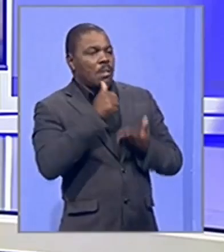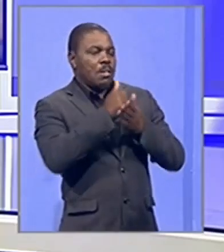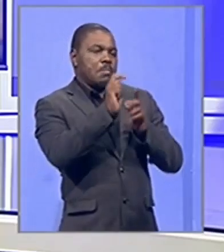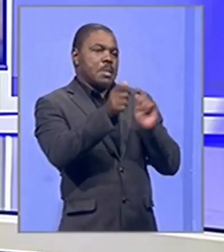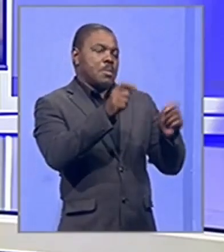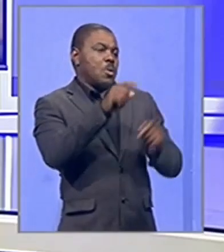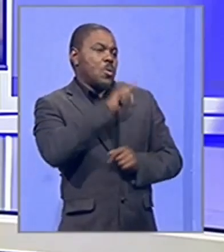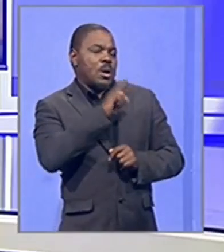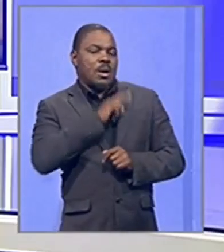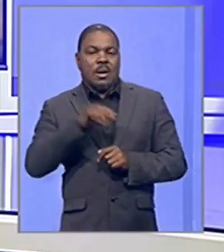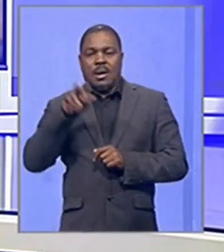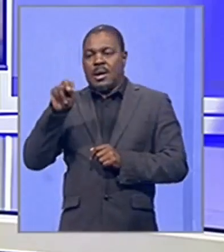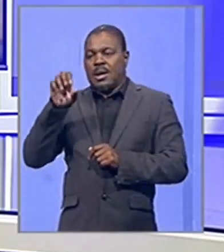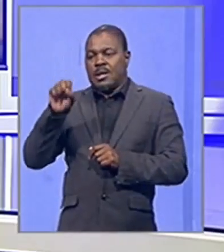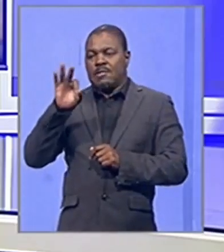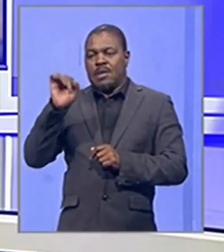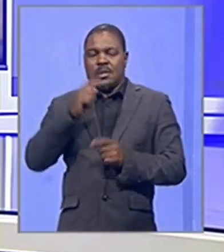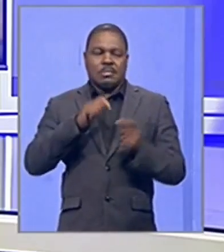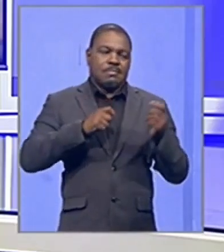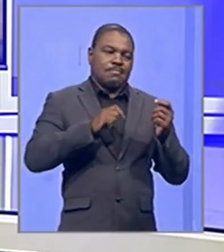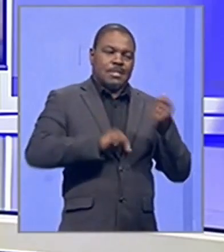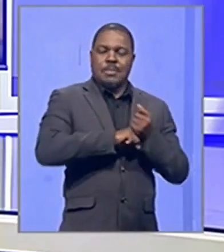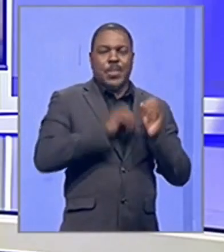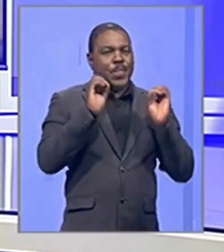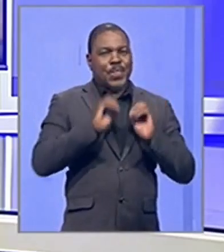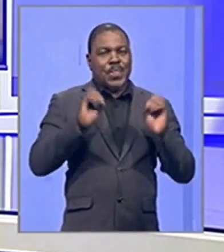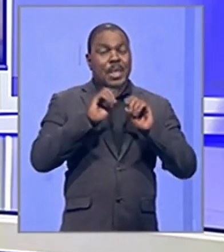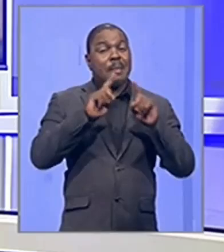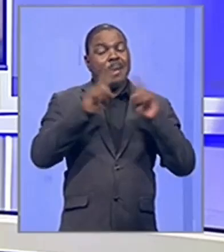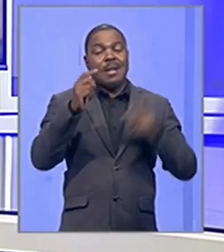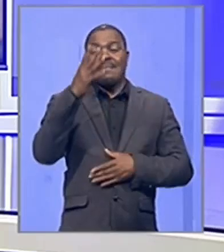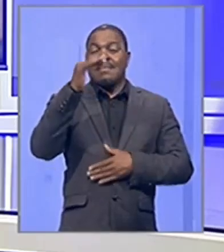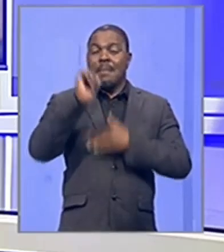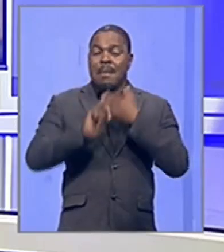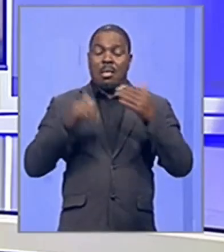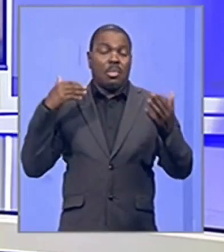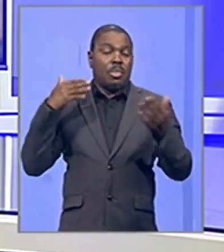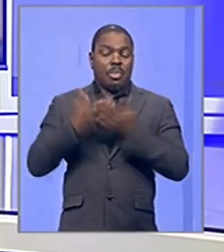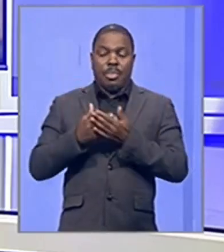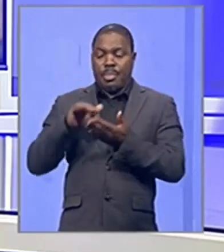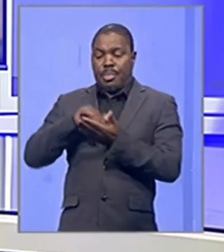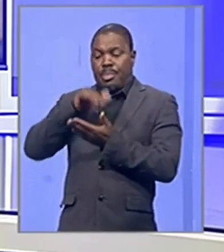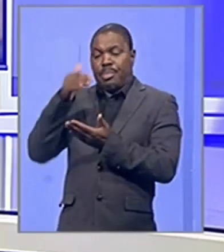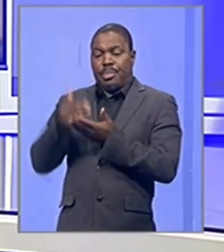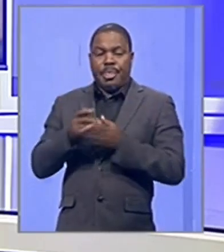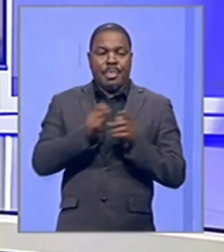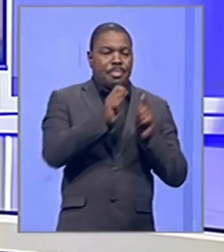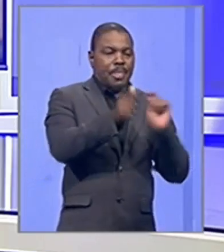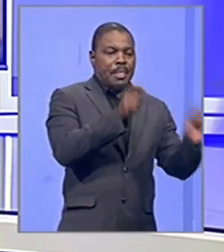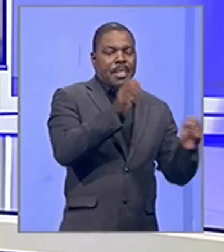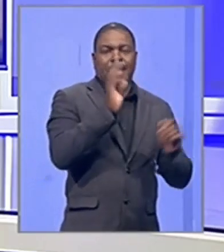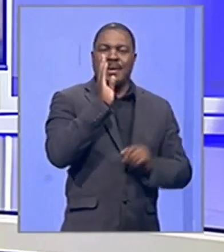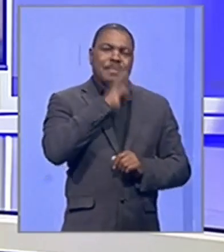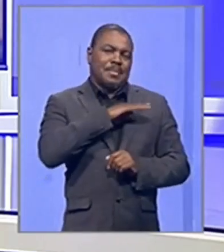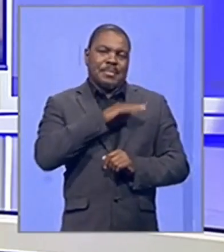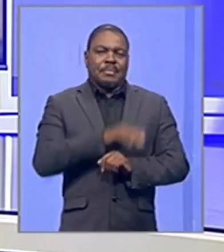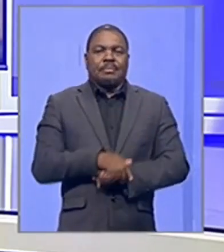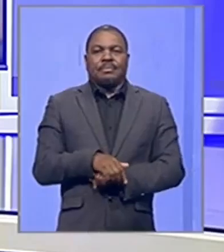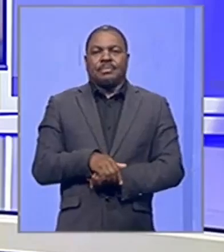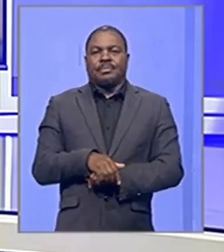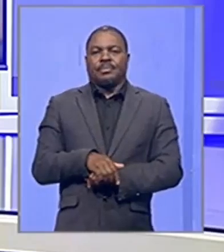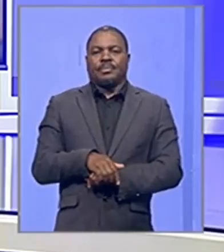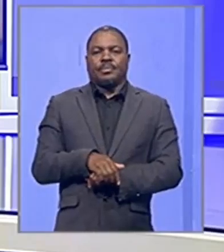ba sa hwetšego thekgo ya mašeleng. E fela ke dikgwedi tše 5 bjalo sekhwama se sa lefele baabi ba